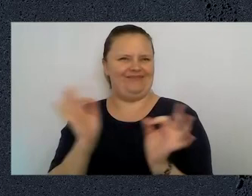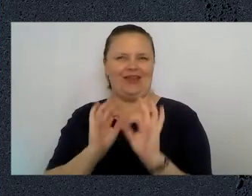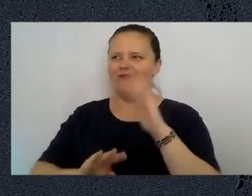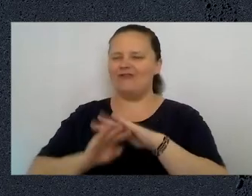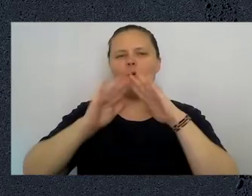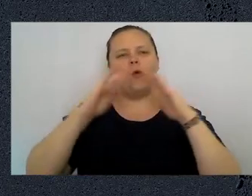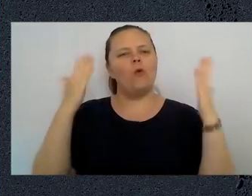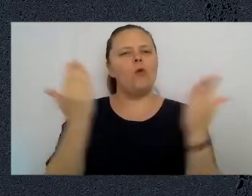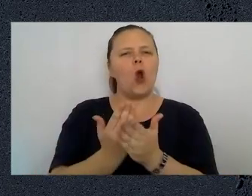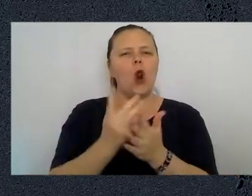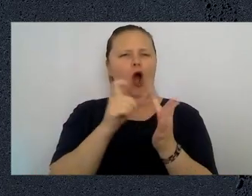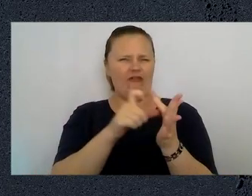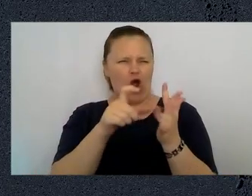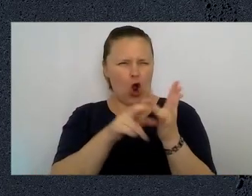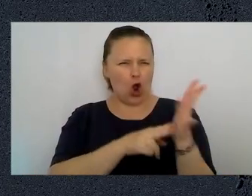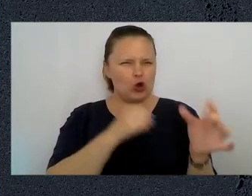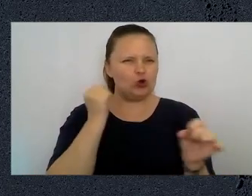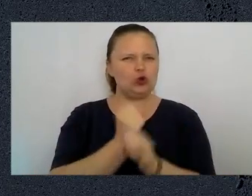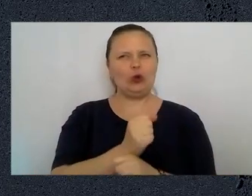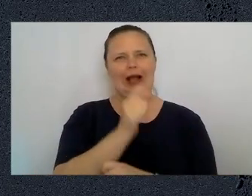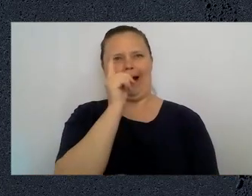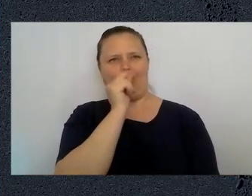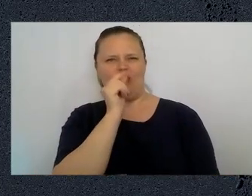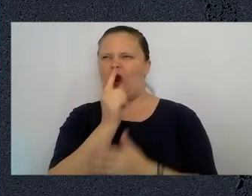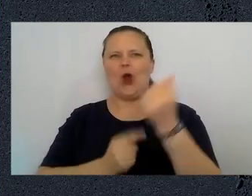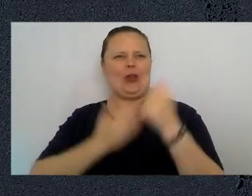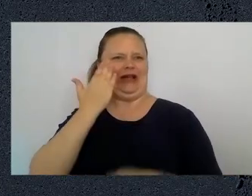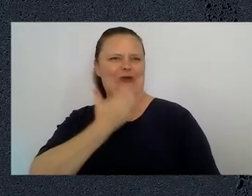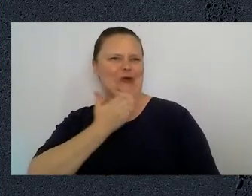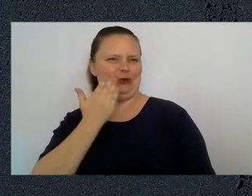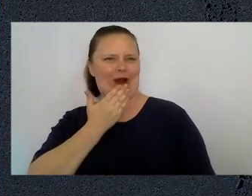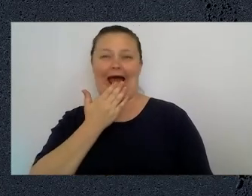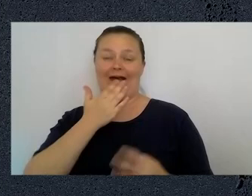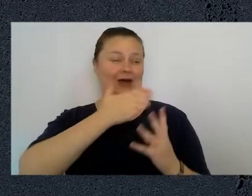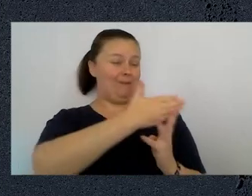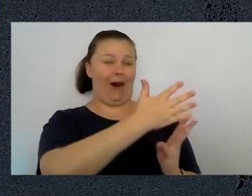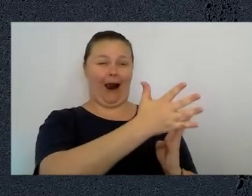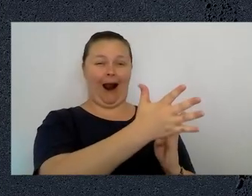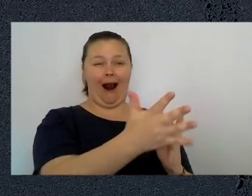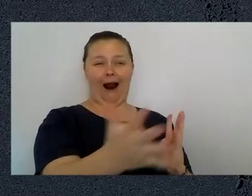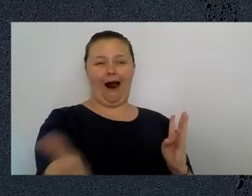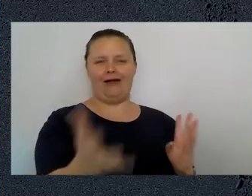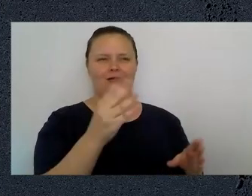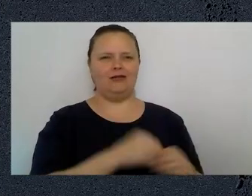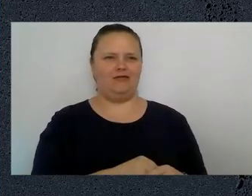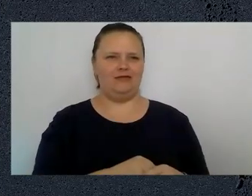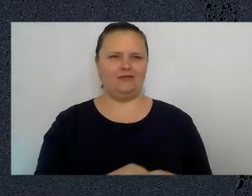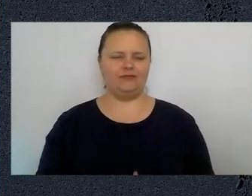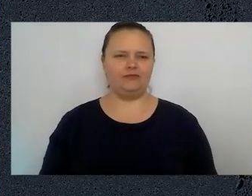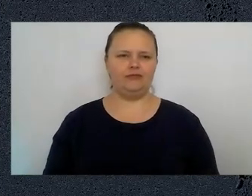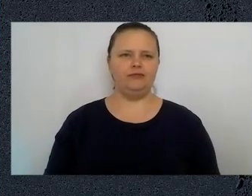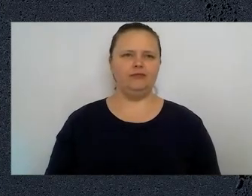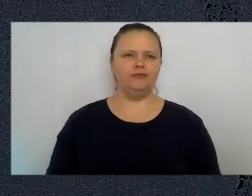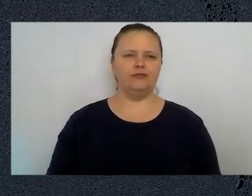It's not what we experience at school. And so I did want to ask, why does the world right